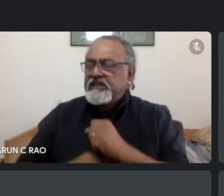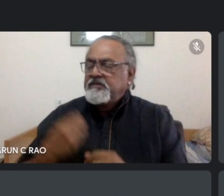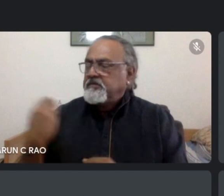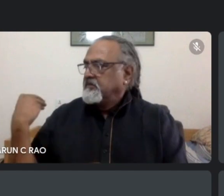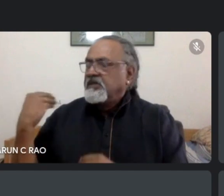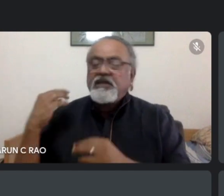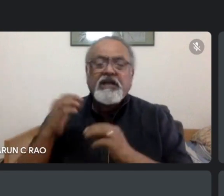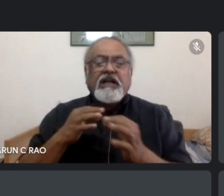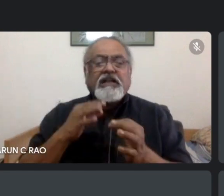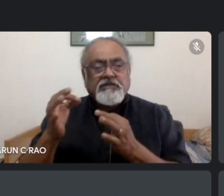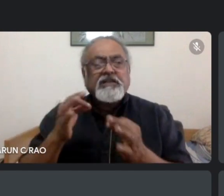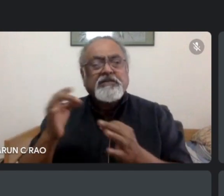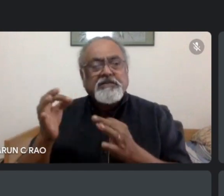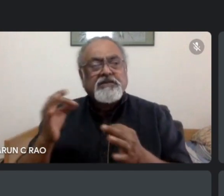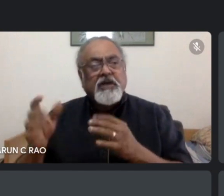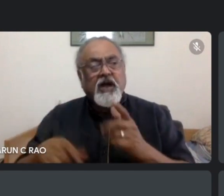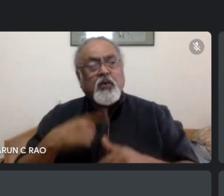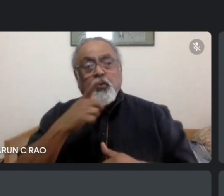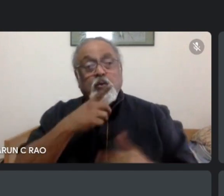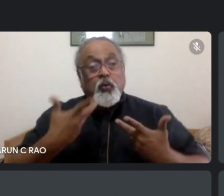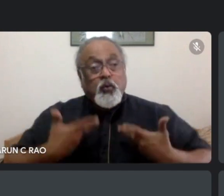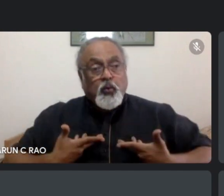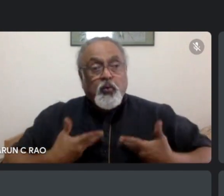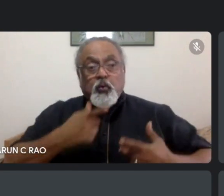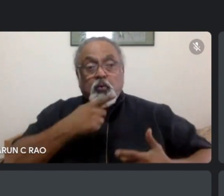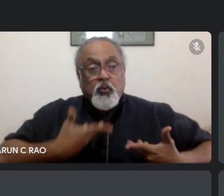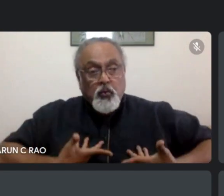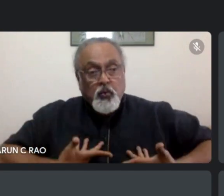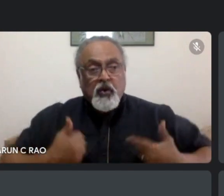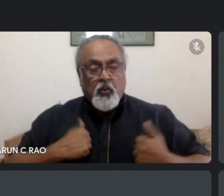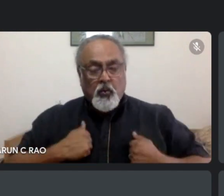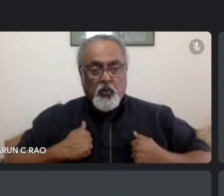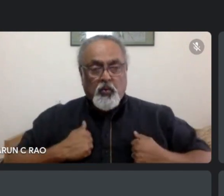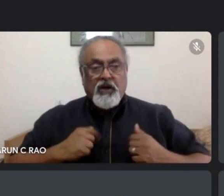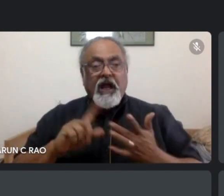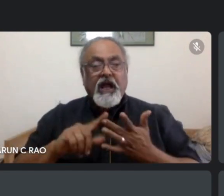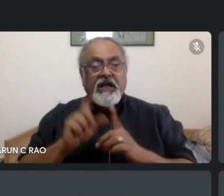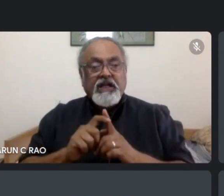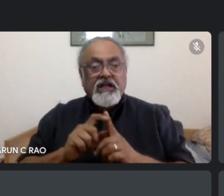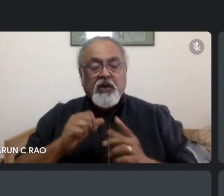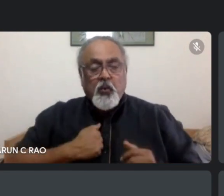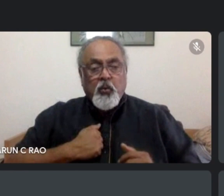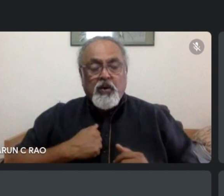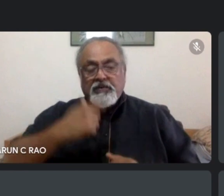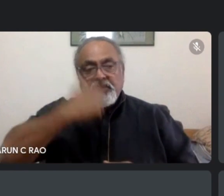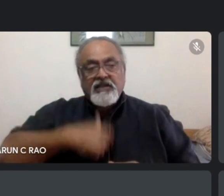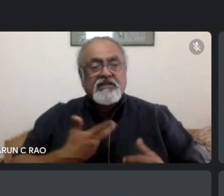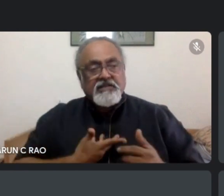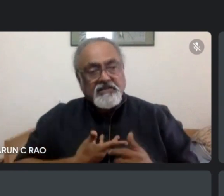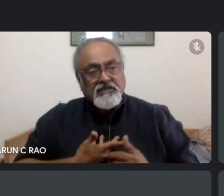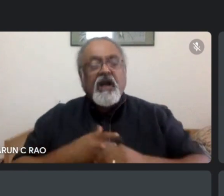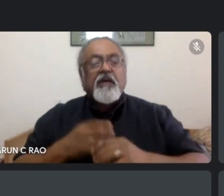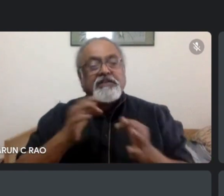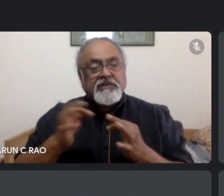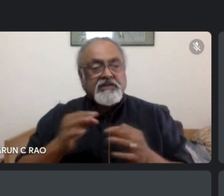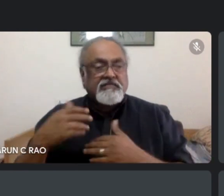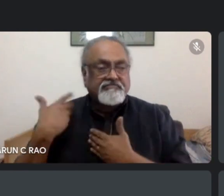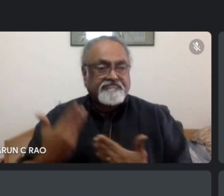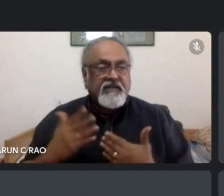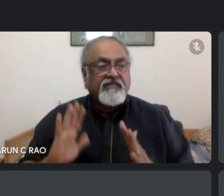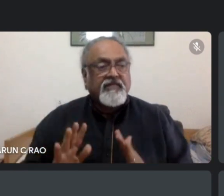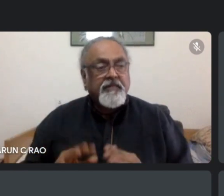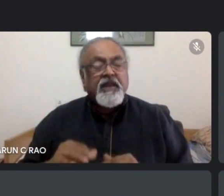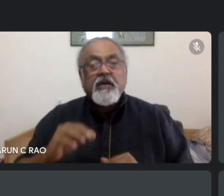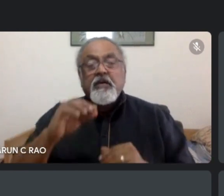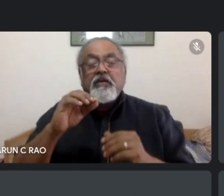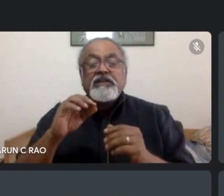Basically all through my primary and secondary schooling, I was